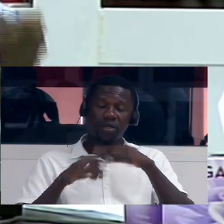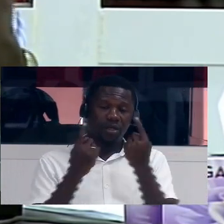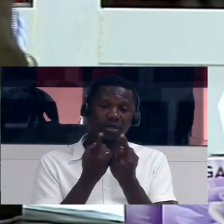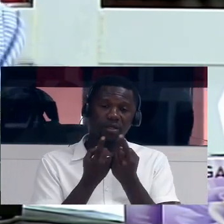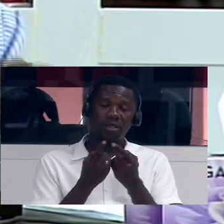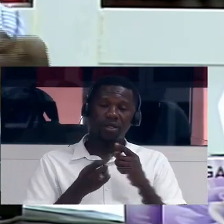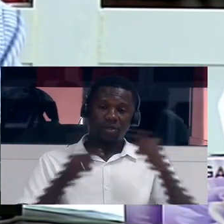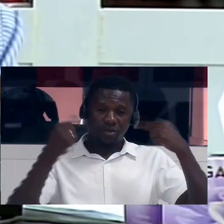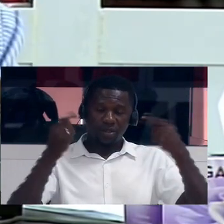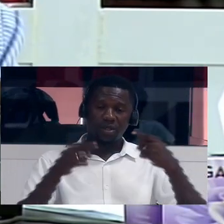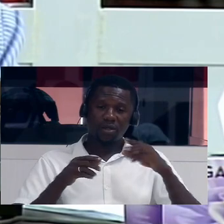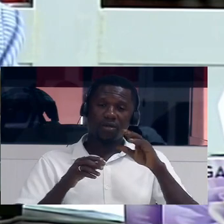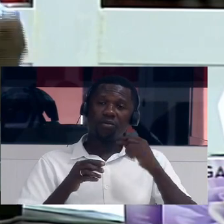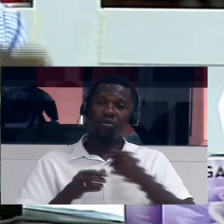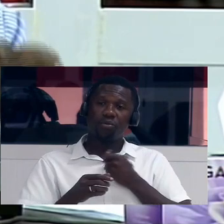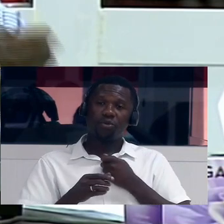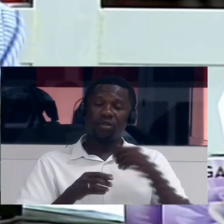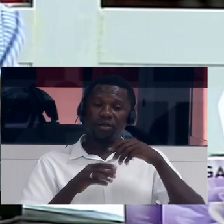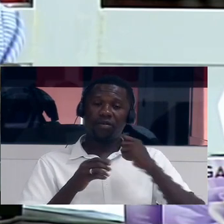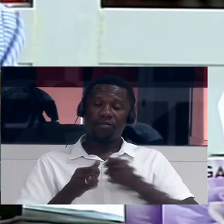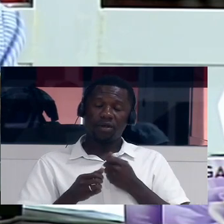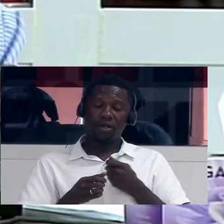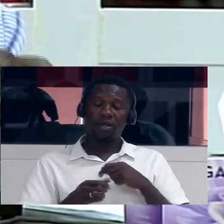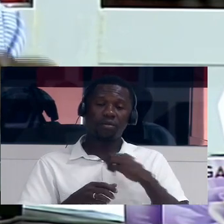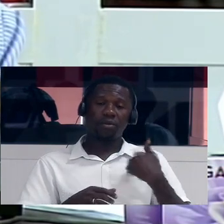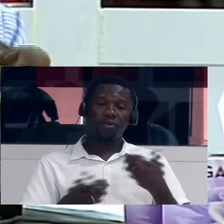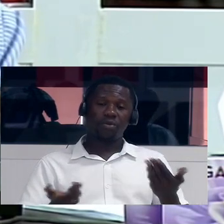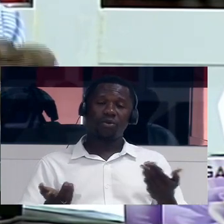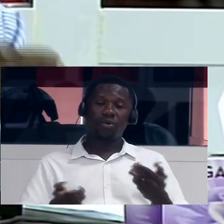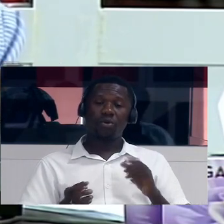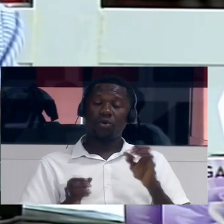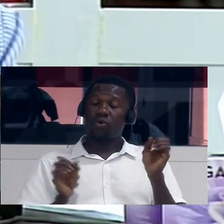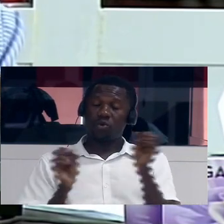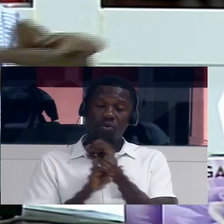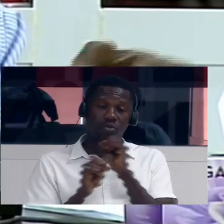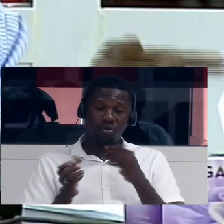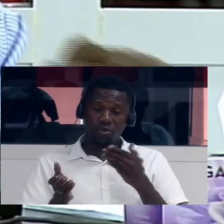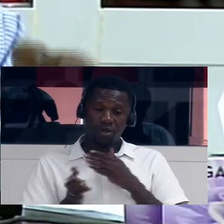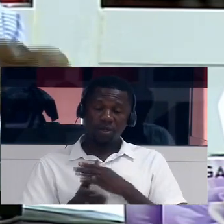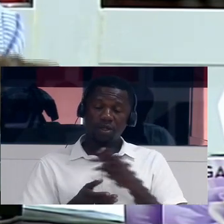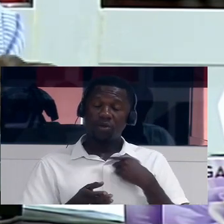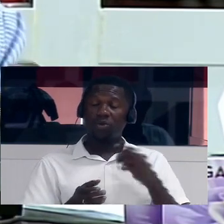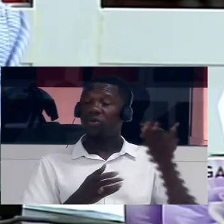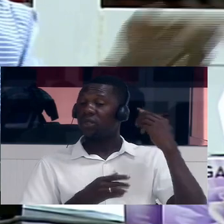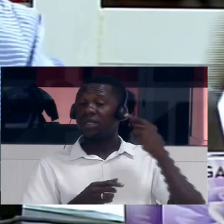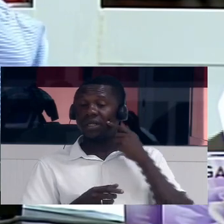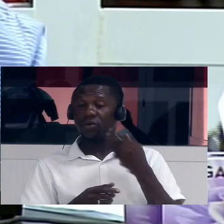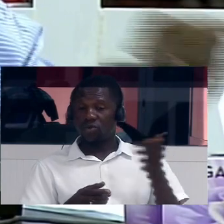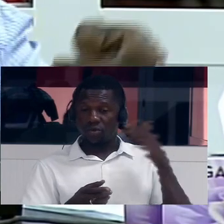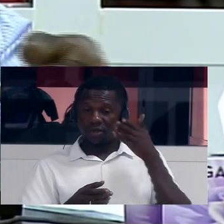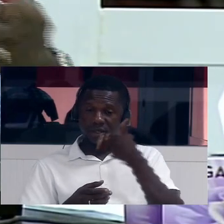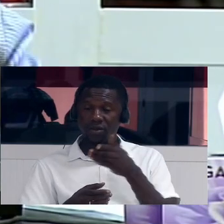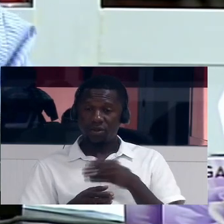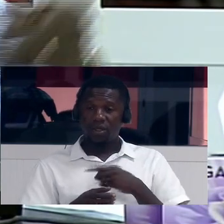in putting fear in the people. Nobody, Council, I'm telling you, nobody in those days will come and tell you that this man